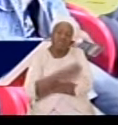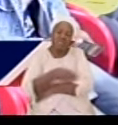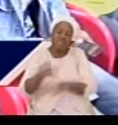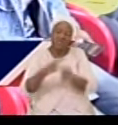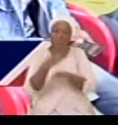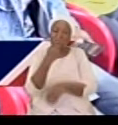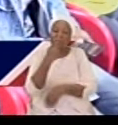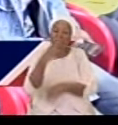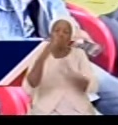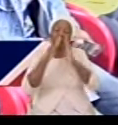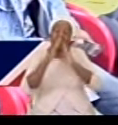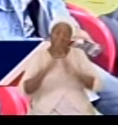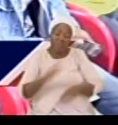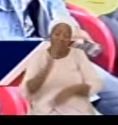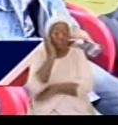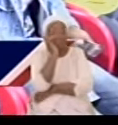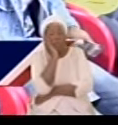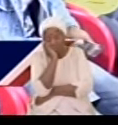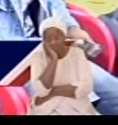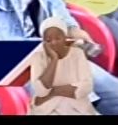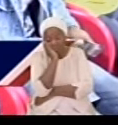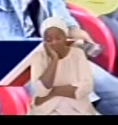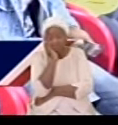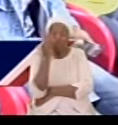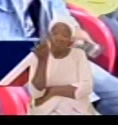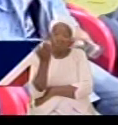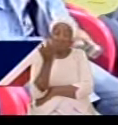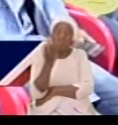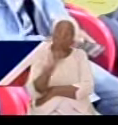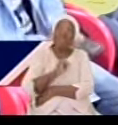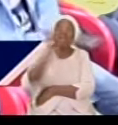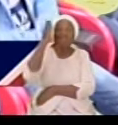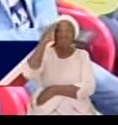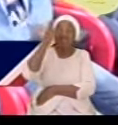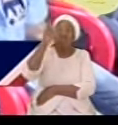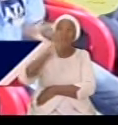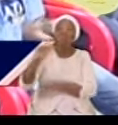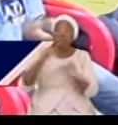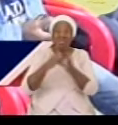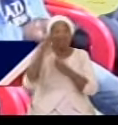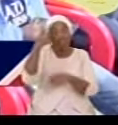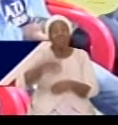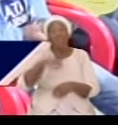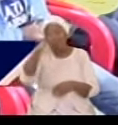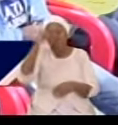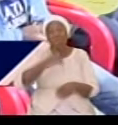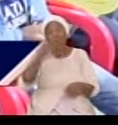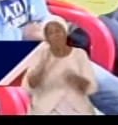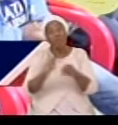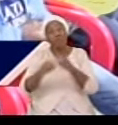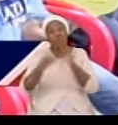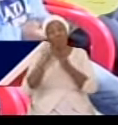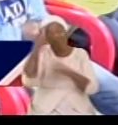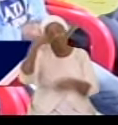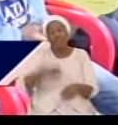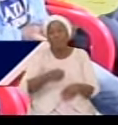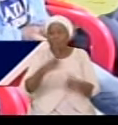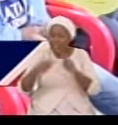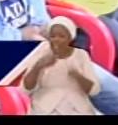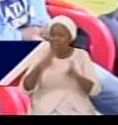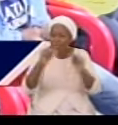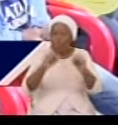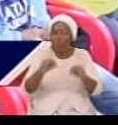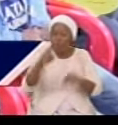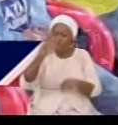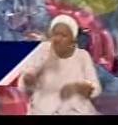mouth and close your eyes and just say, he will do it because he said he will do it. He said, you must spend time and you must call upon